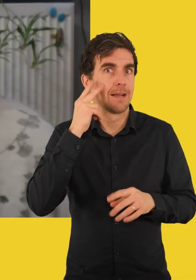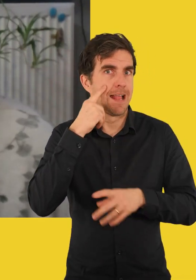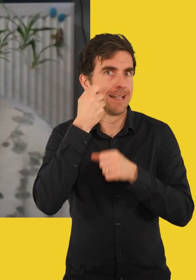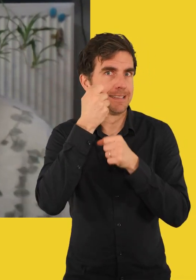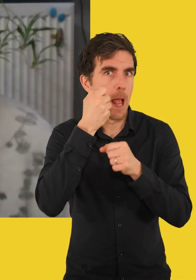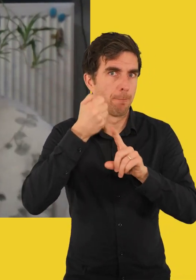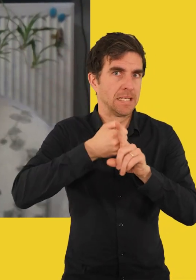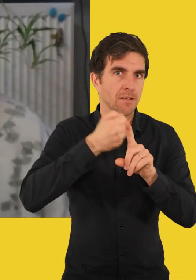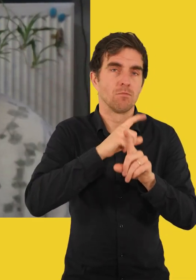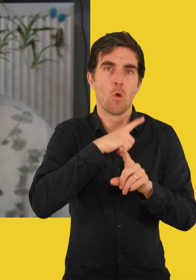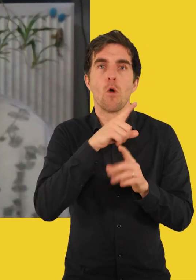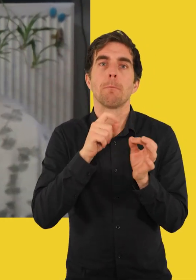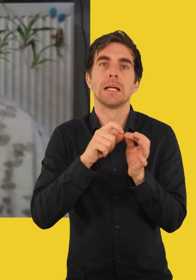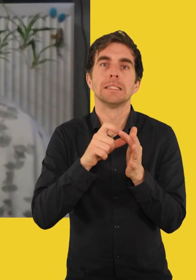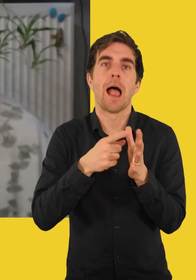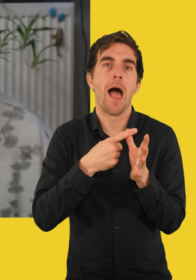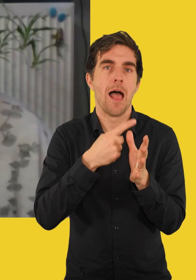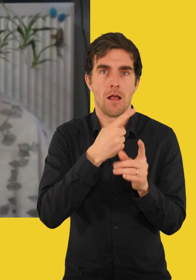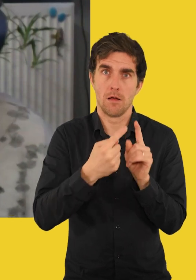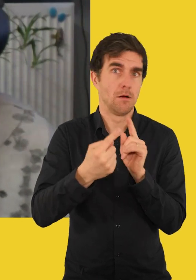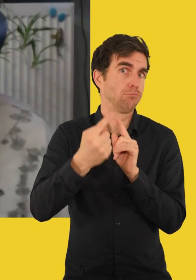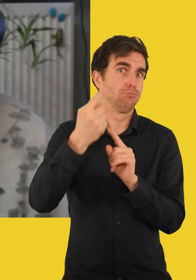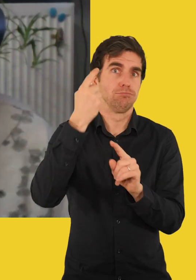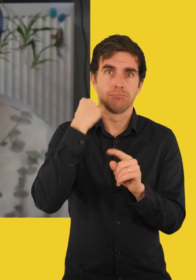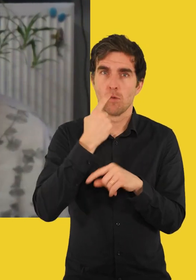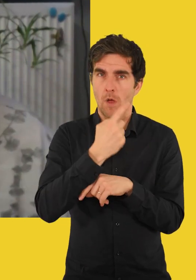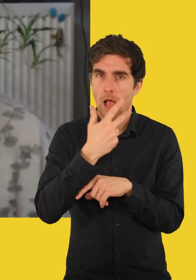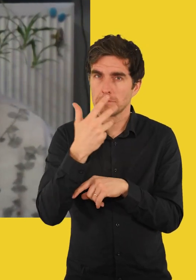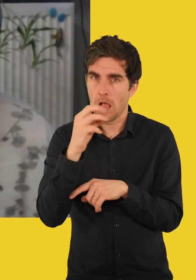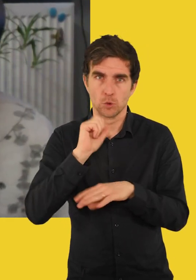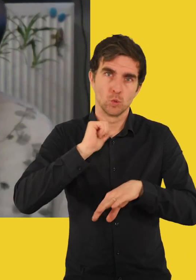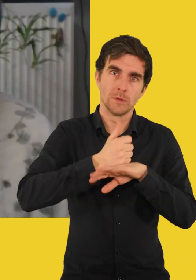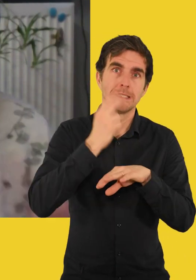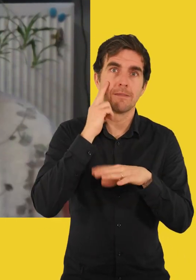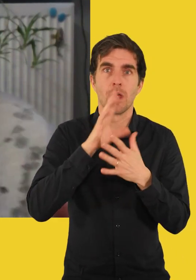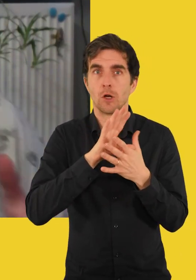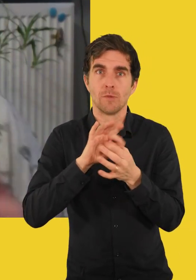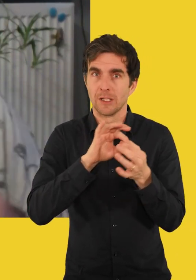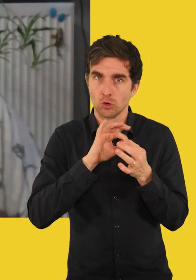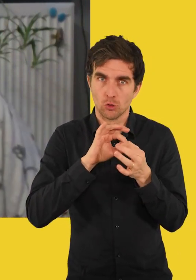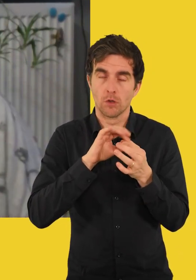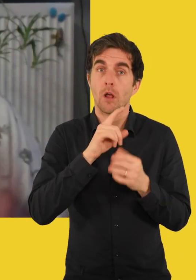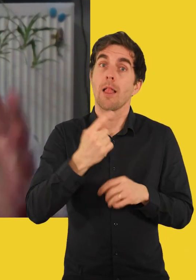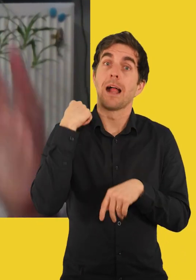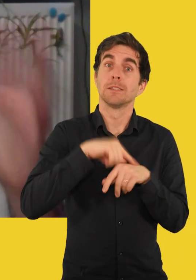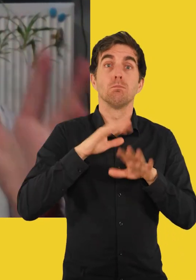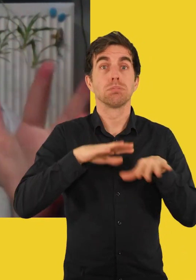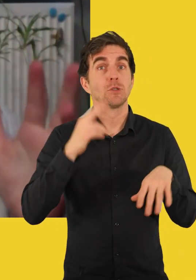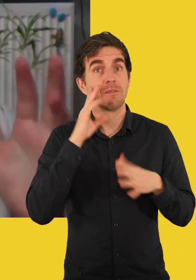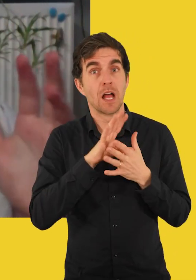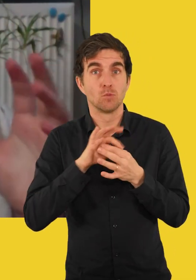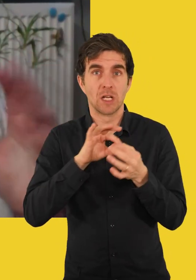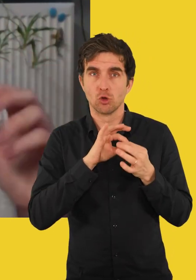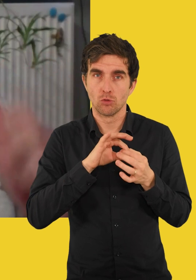in establishing the British Deaf Association, again in 1890. The British Deaf Association being commonly thought